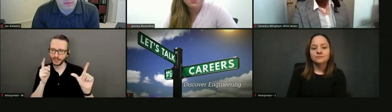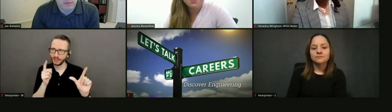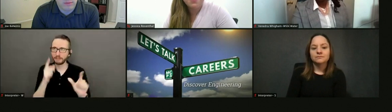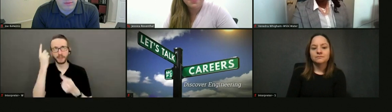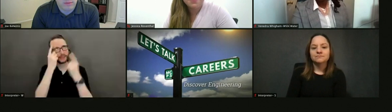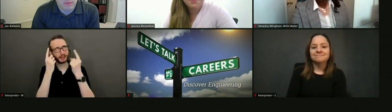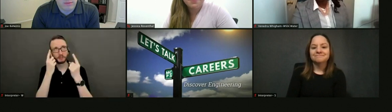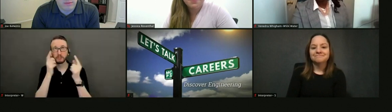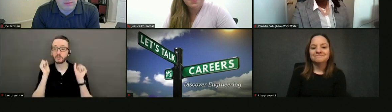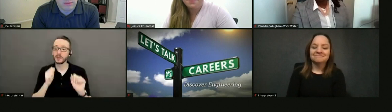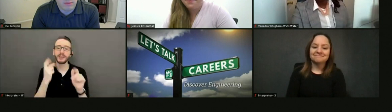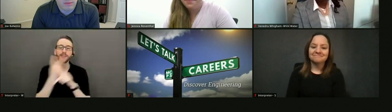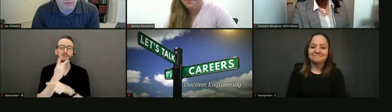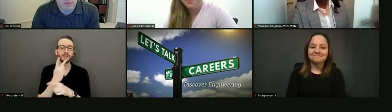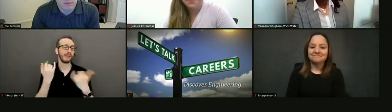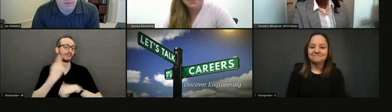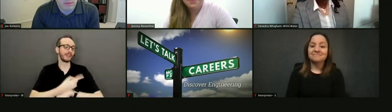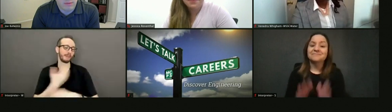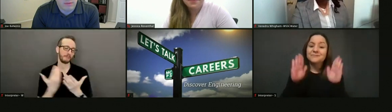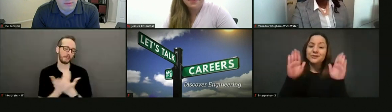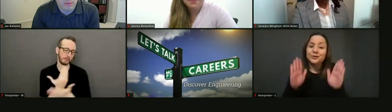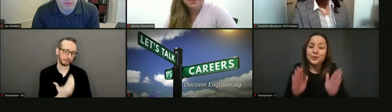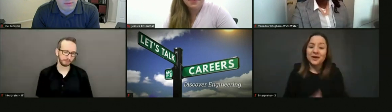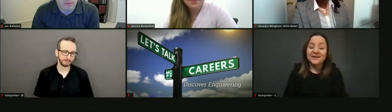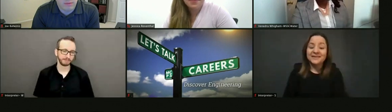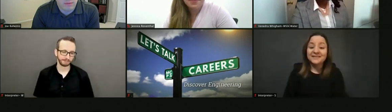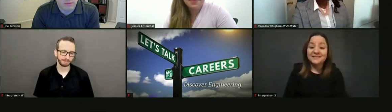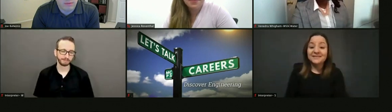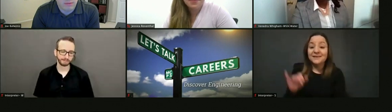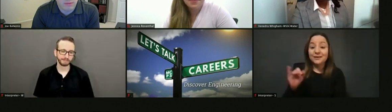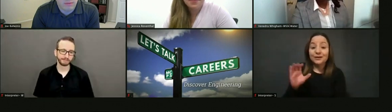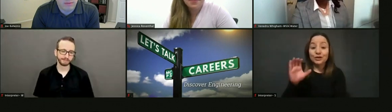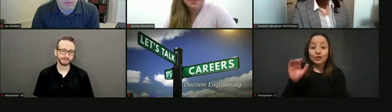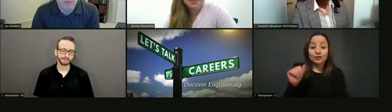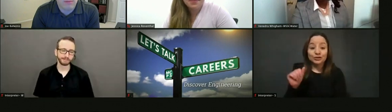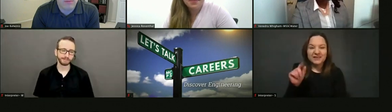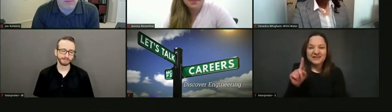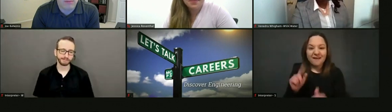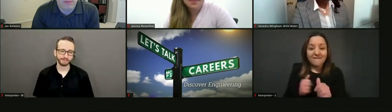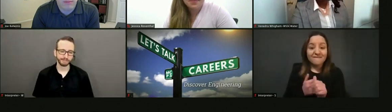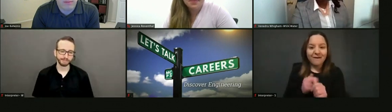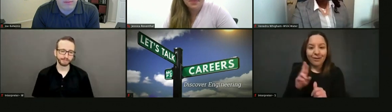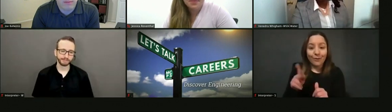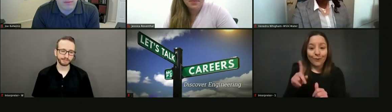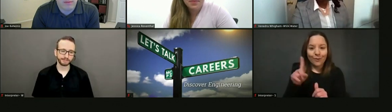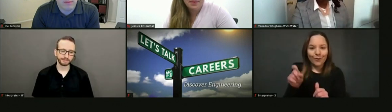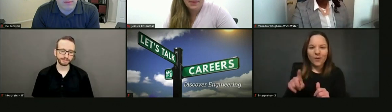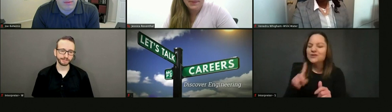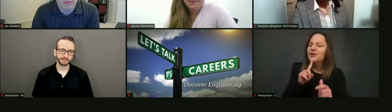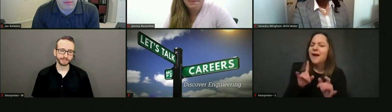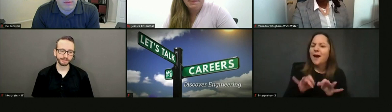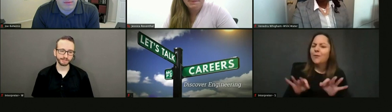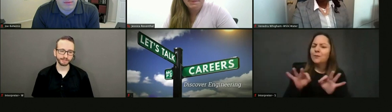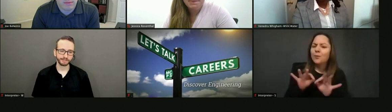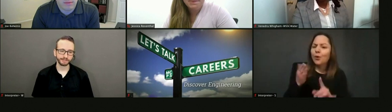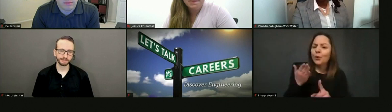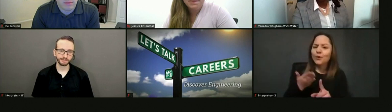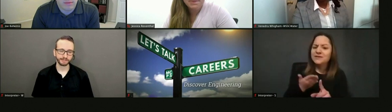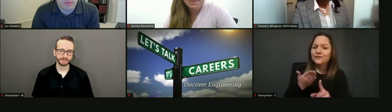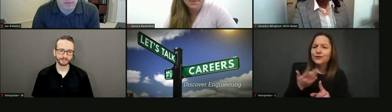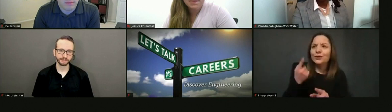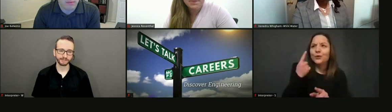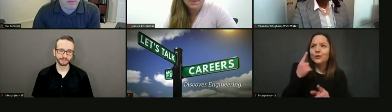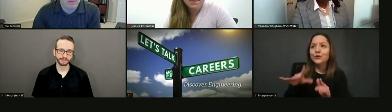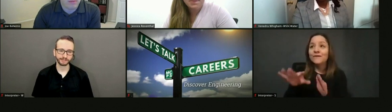day. Great. And just as a follow-up question, how important was it to you to find a company